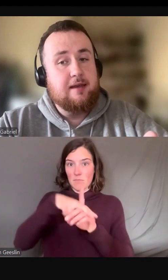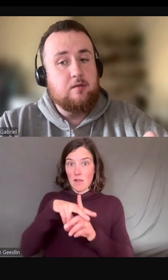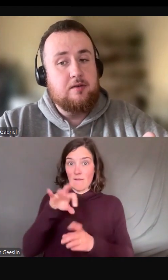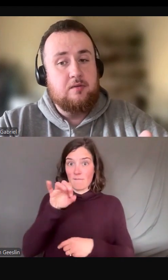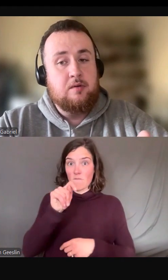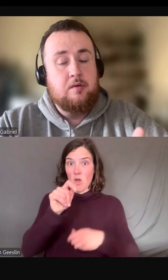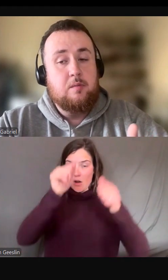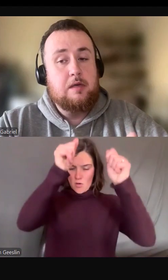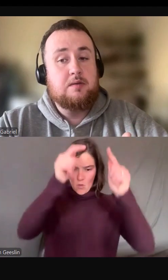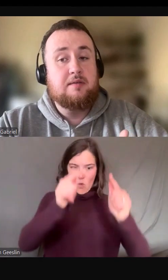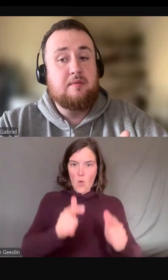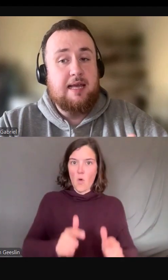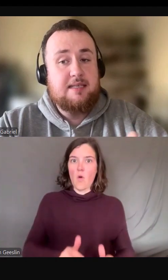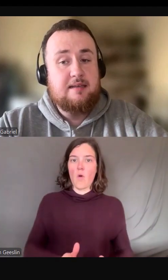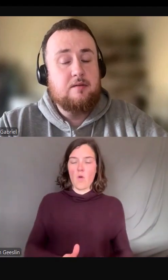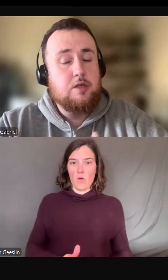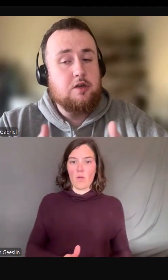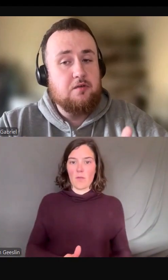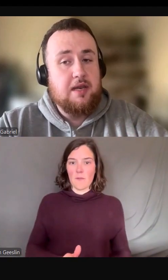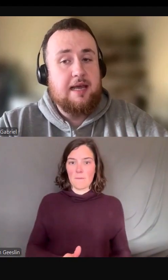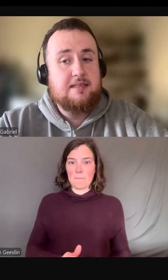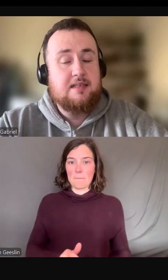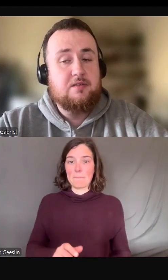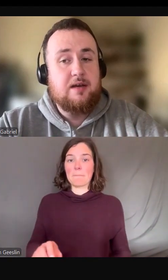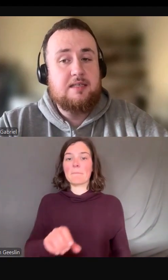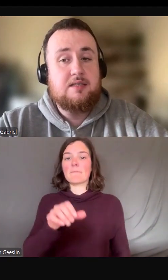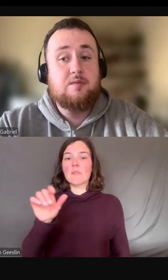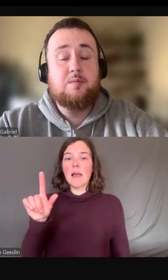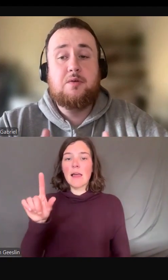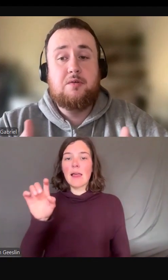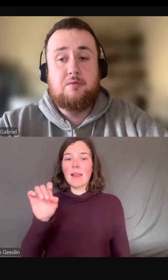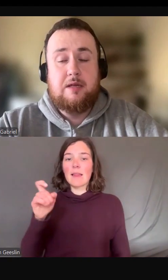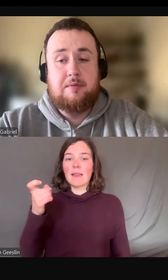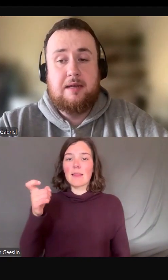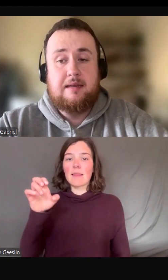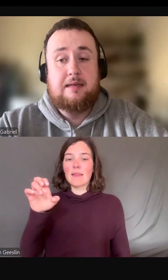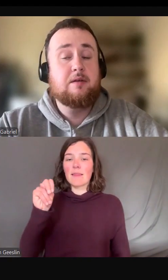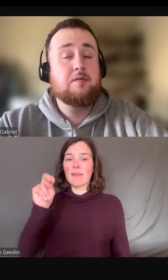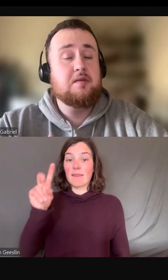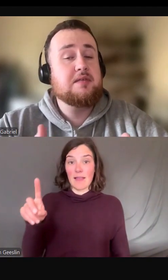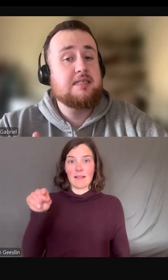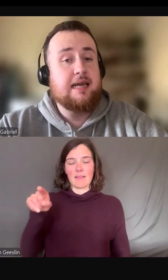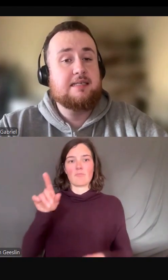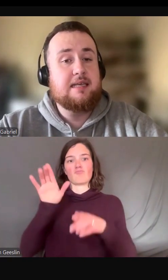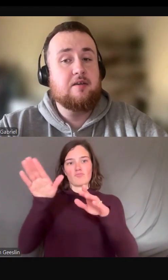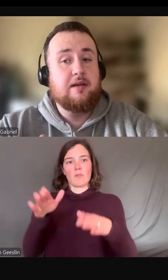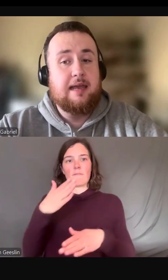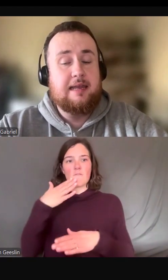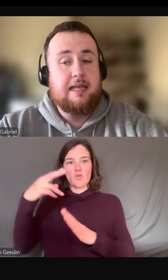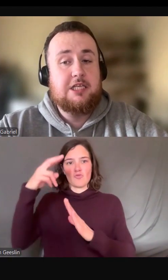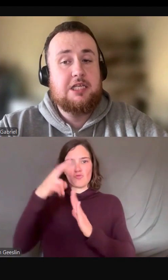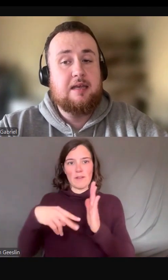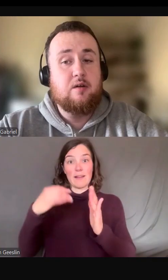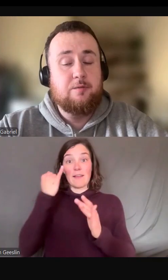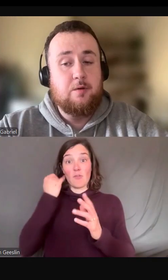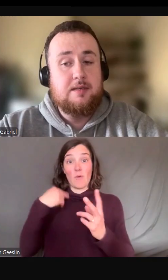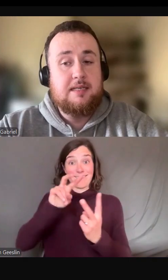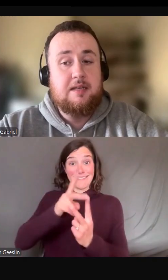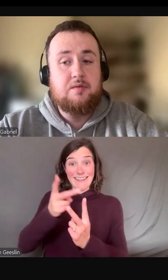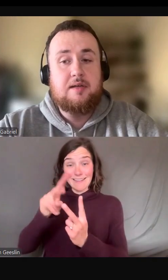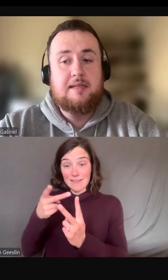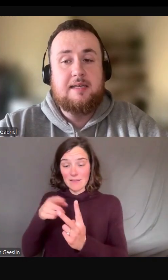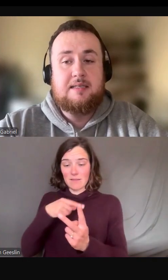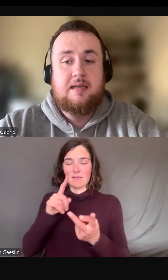I go to. We also have Lexant, which are fantastic fonts for readability if you have dyslexia, ADHD, or